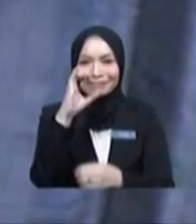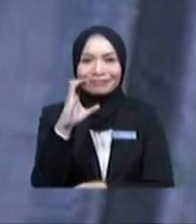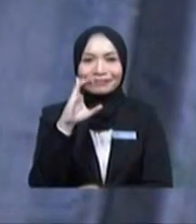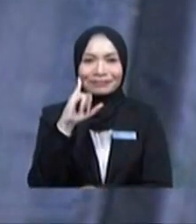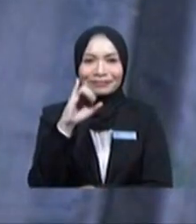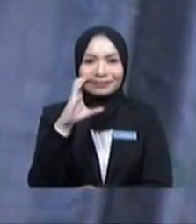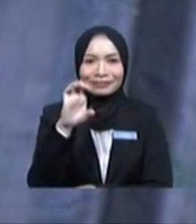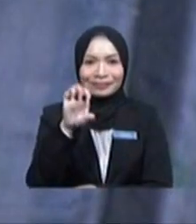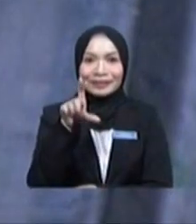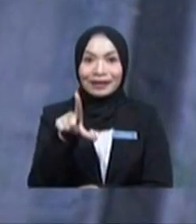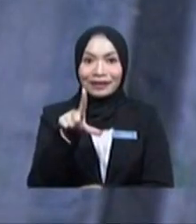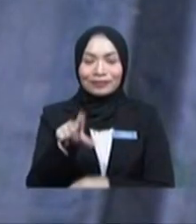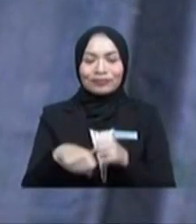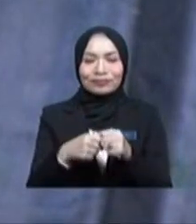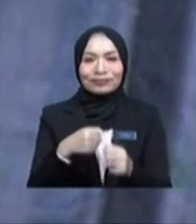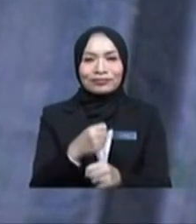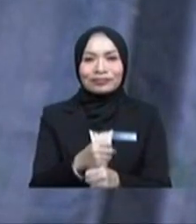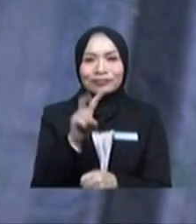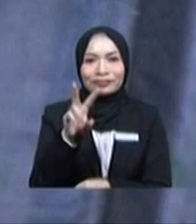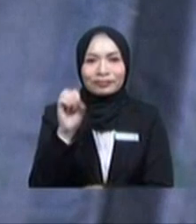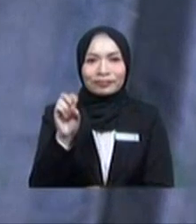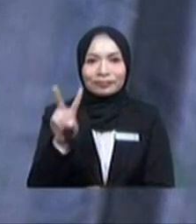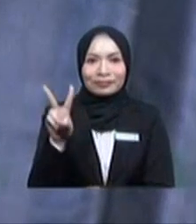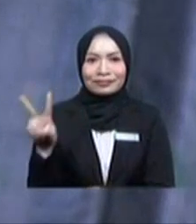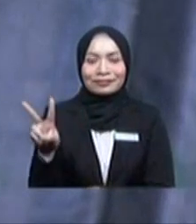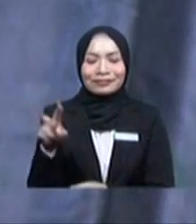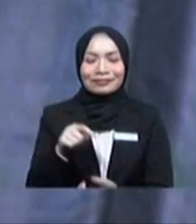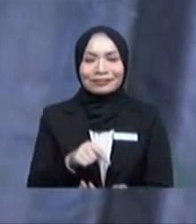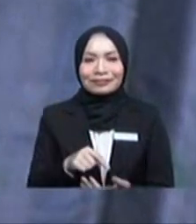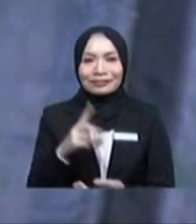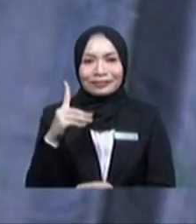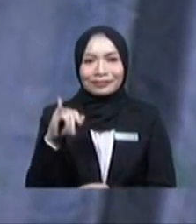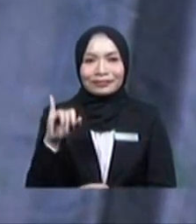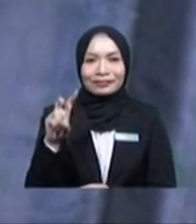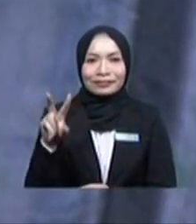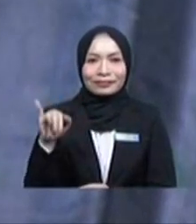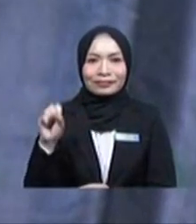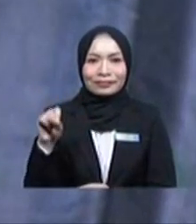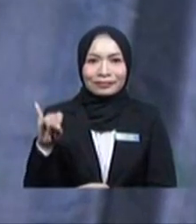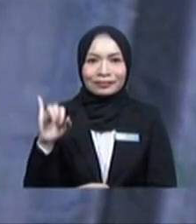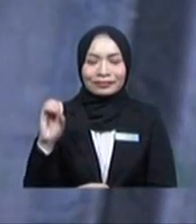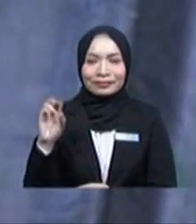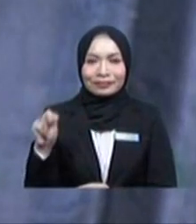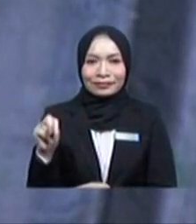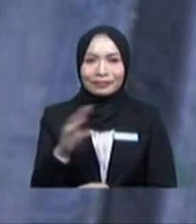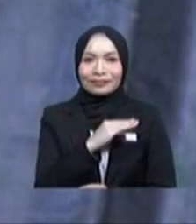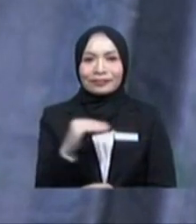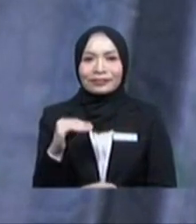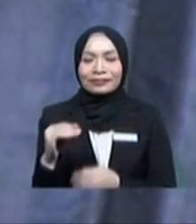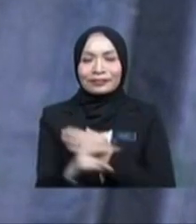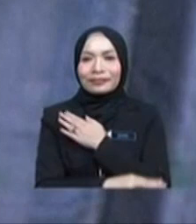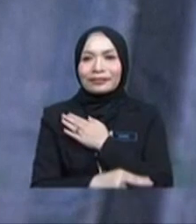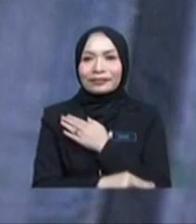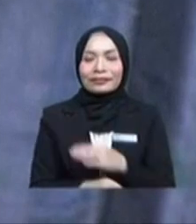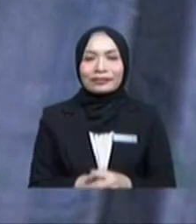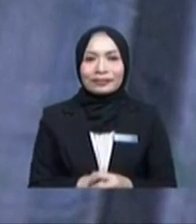concerted effort of the Ministry of Education divisions, IPG campuses, state education departments, and